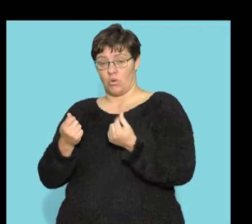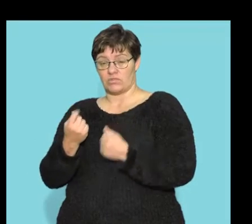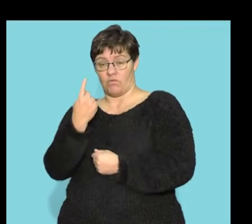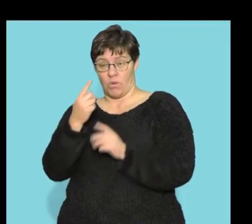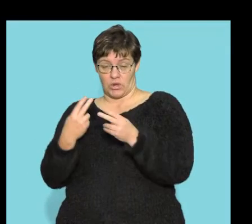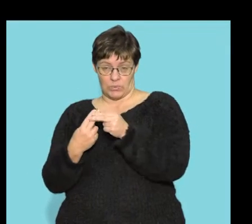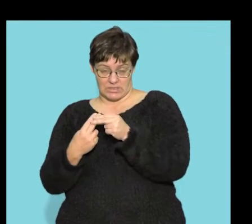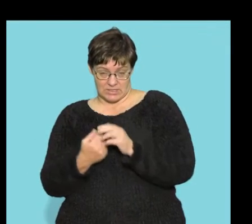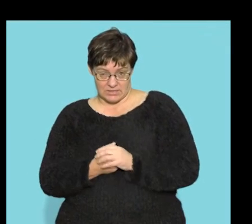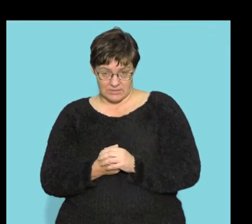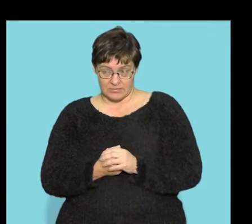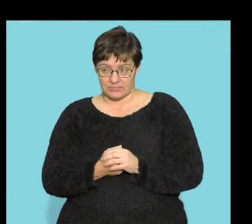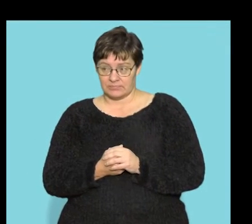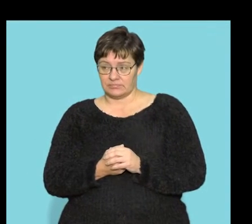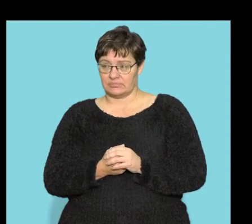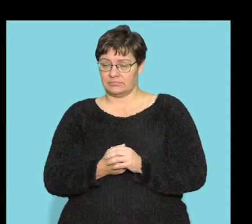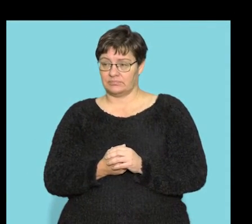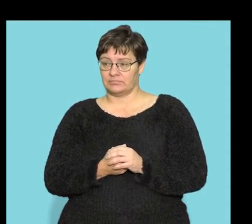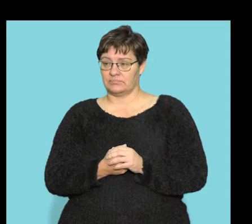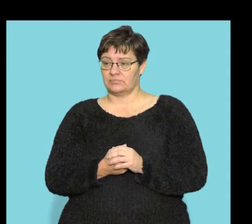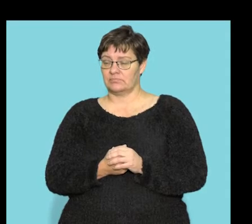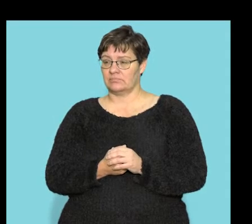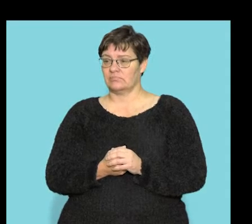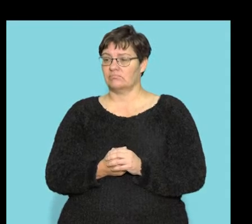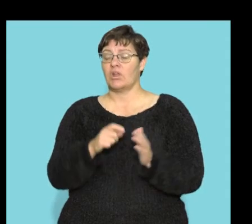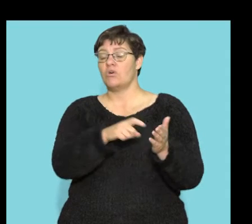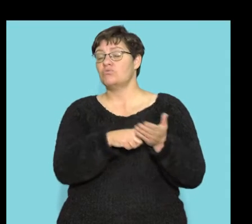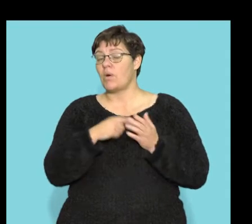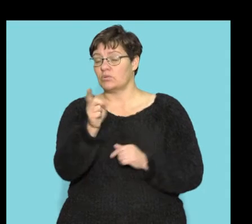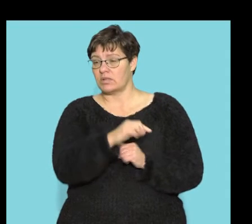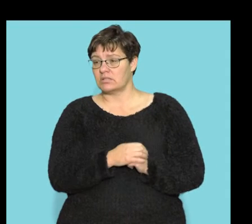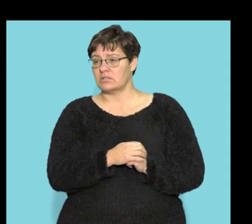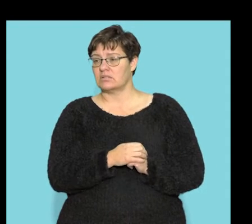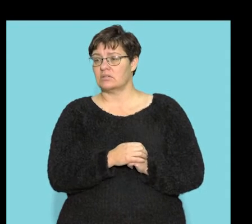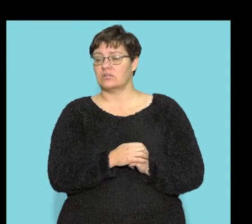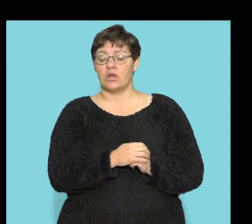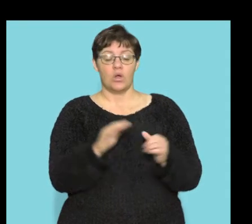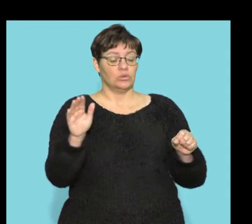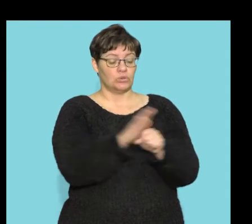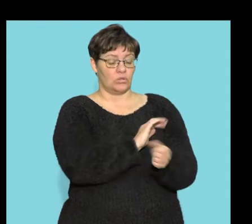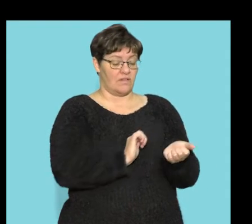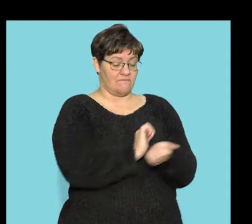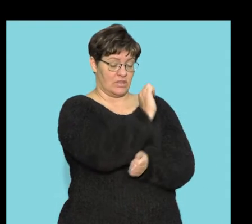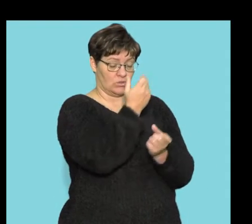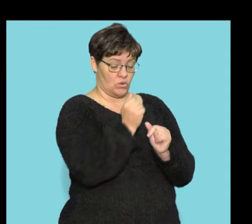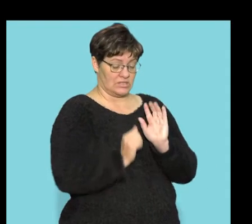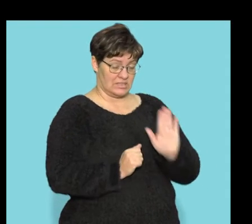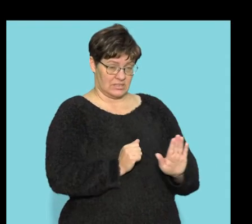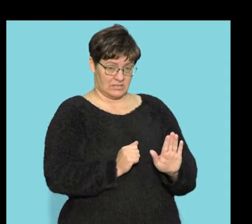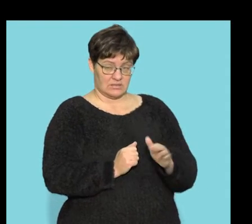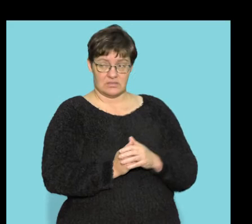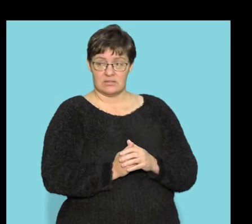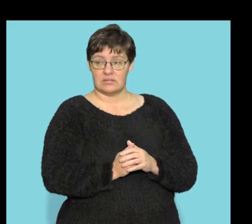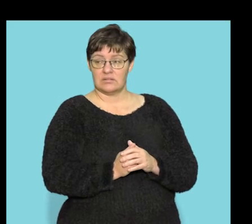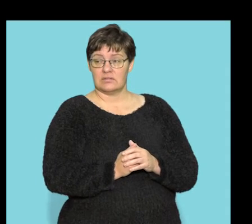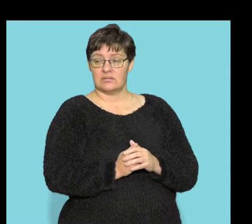look at it here. In terms of our required, there's your total fixed cost, right, which